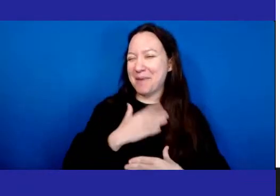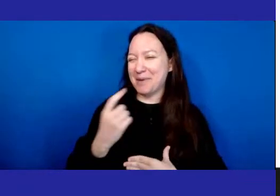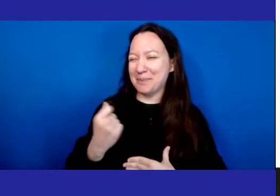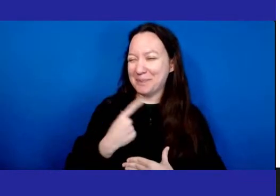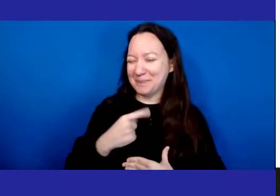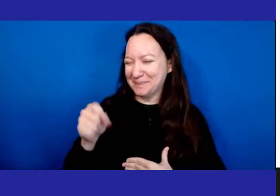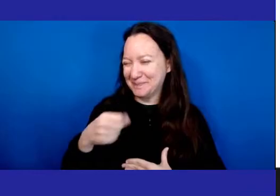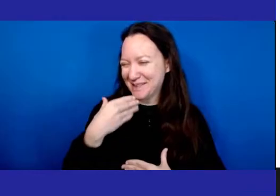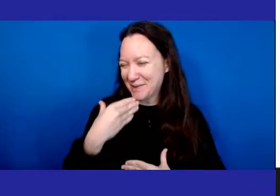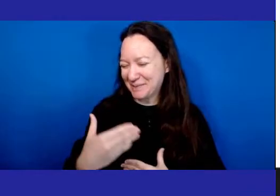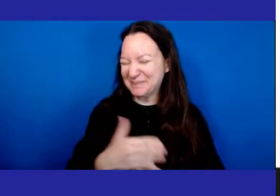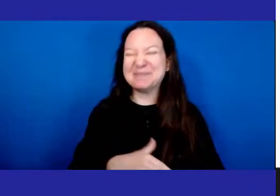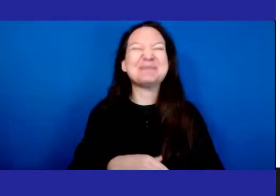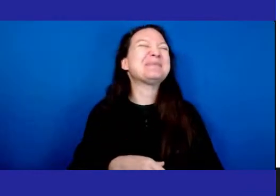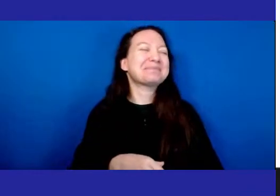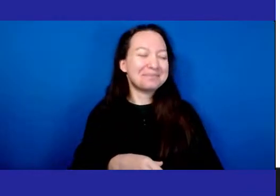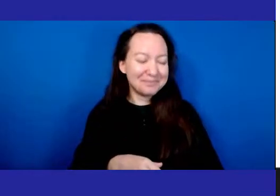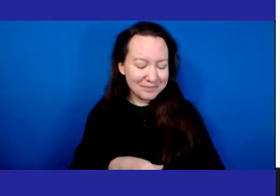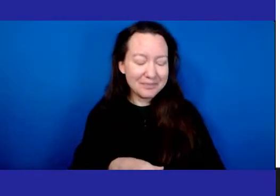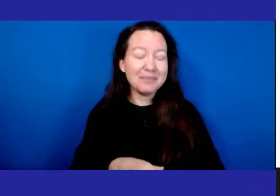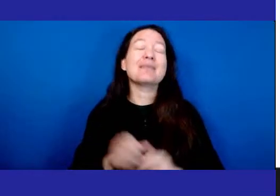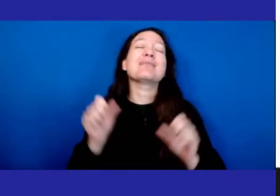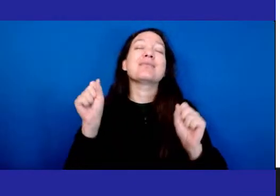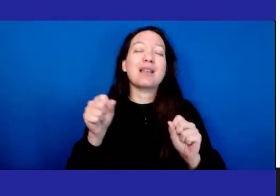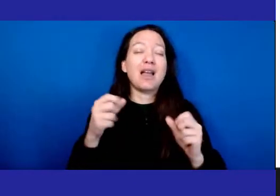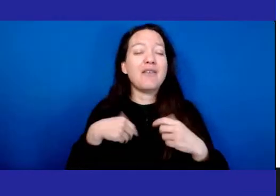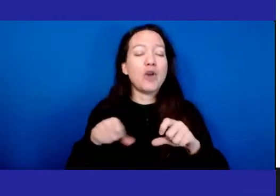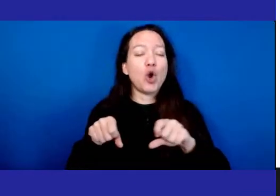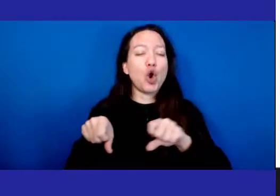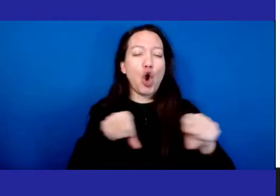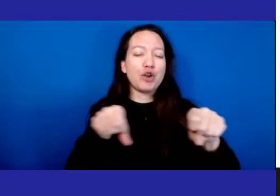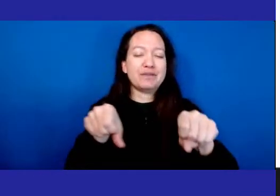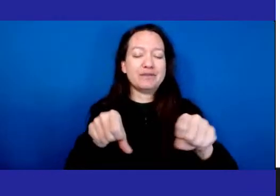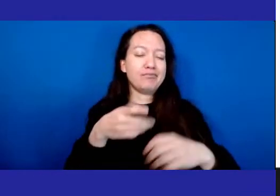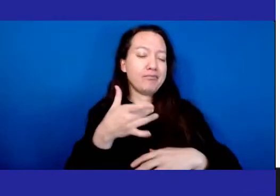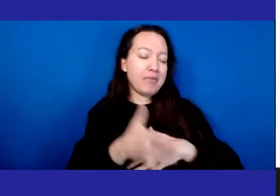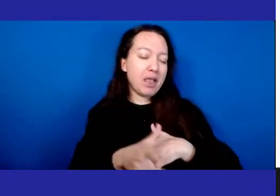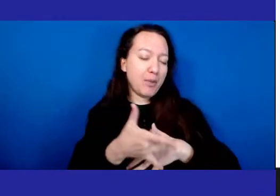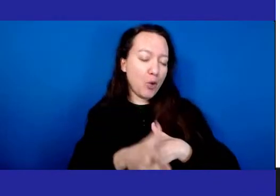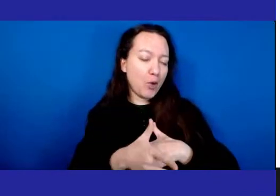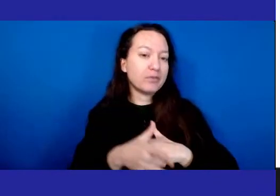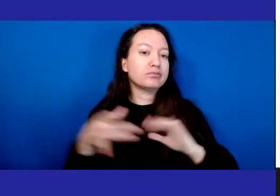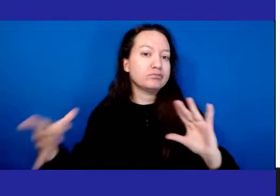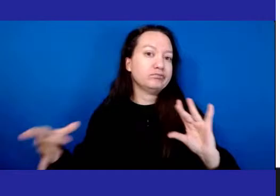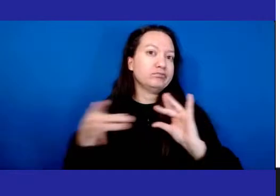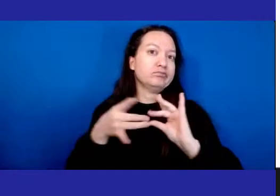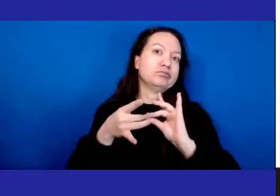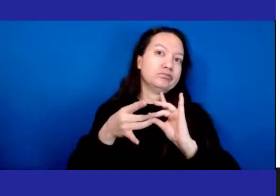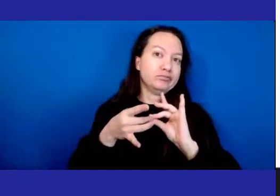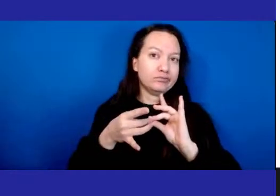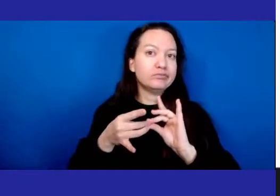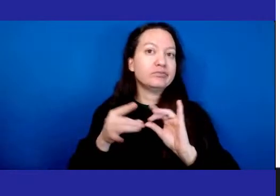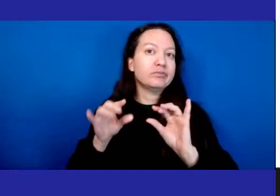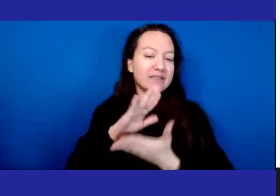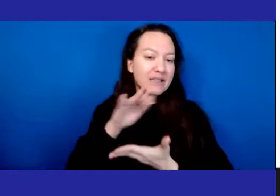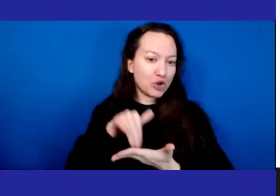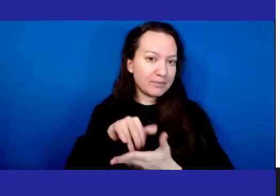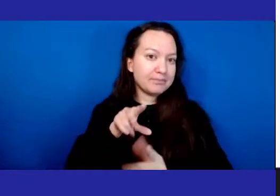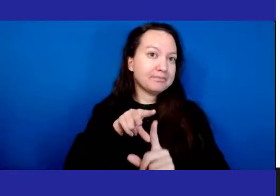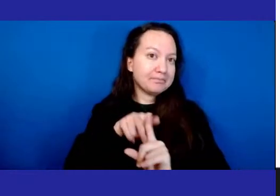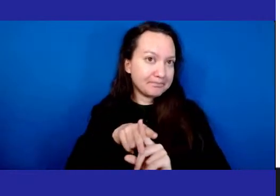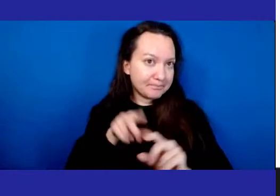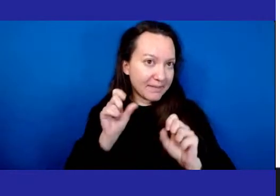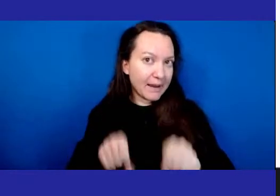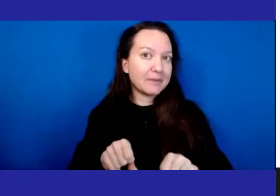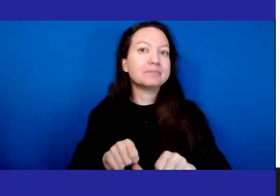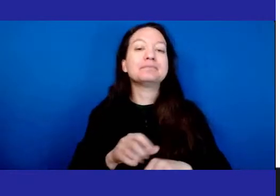you. Yes, there are mobile carts available that can tie into the central card, and we are looking